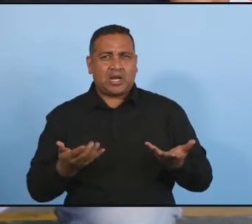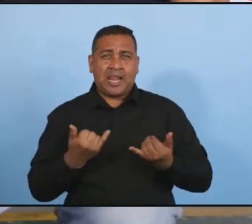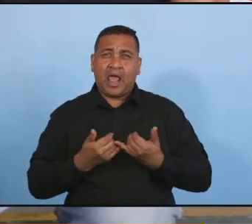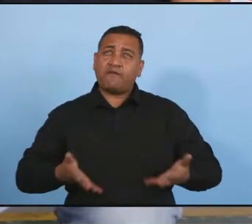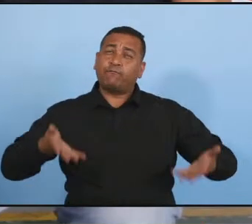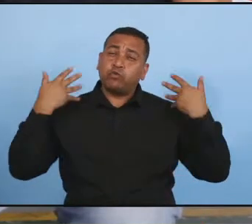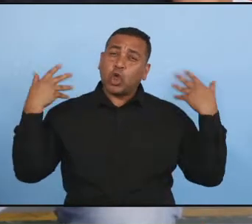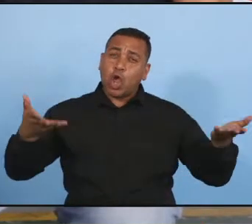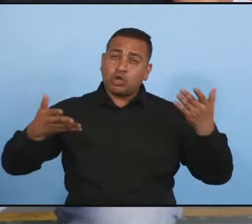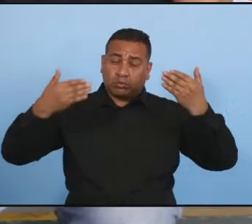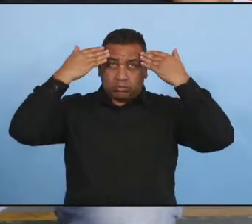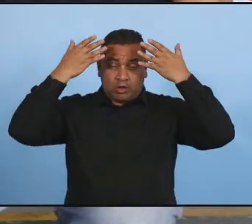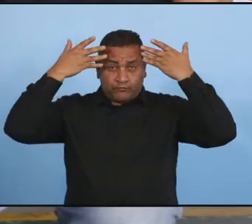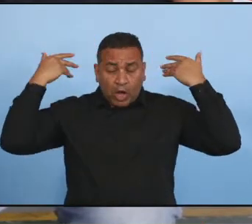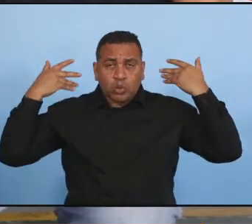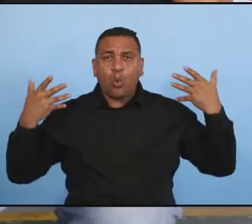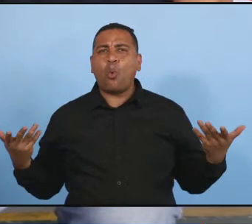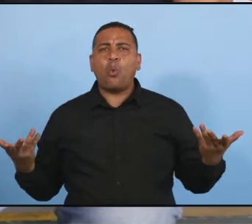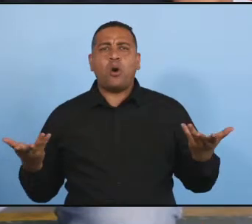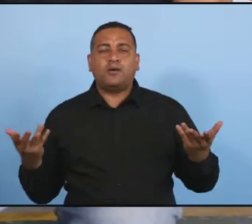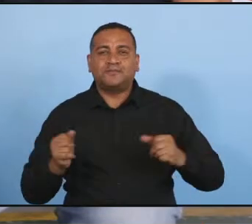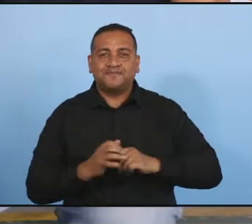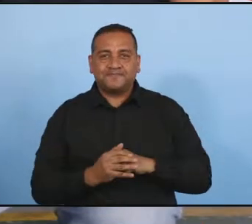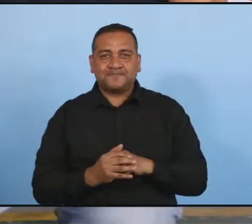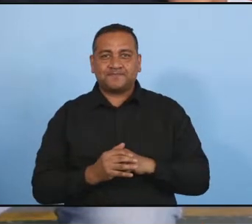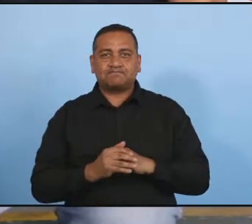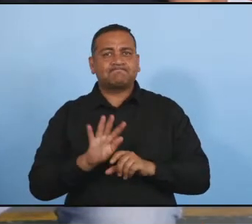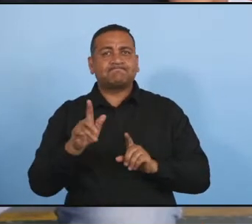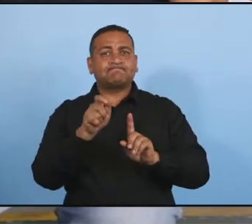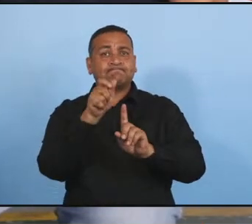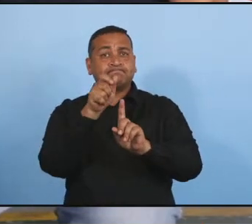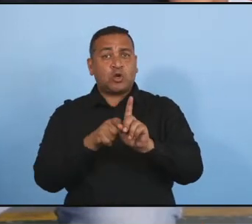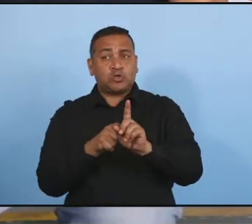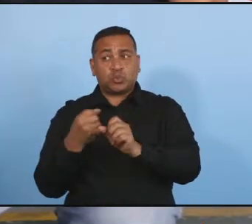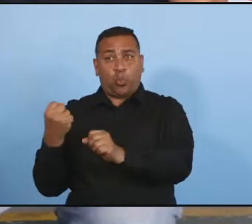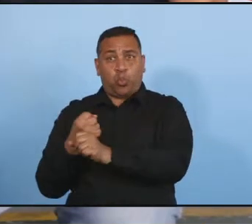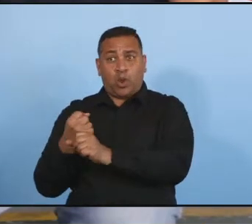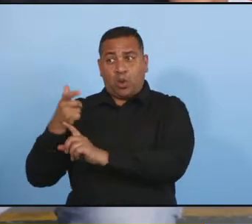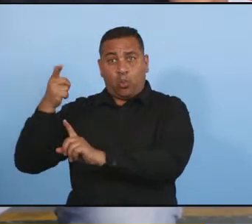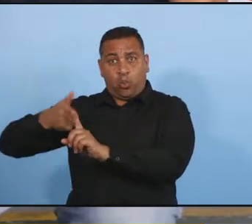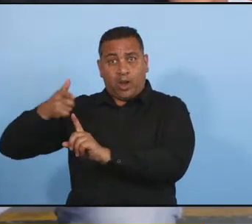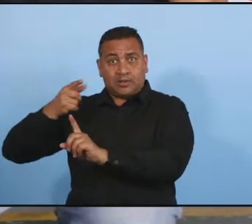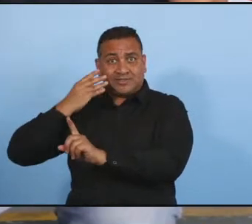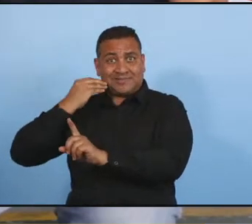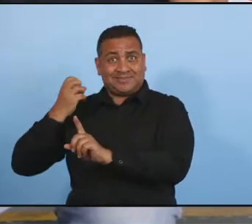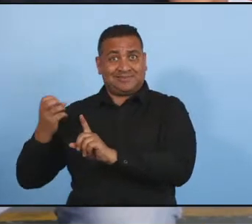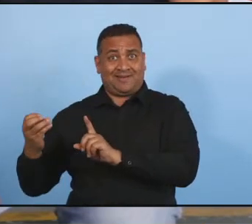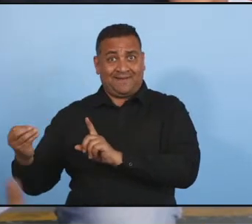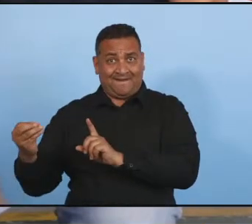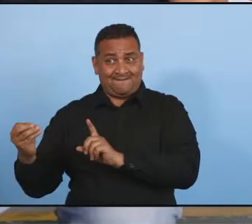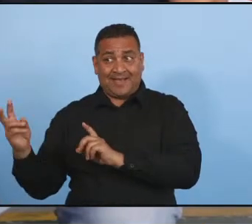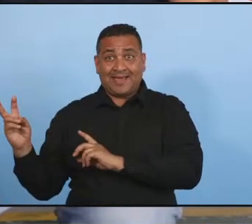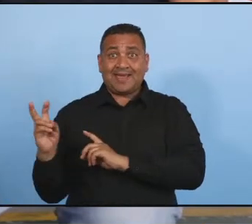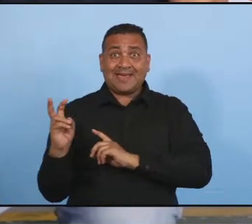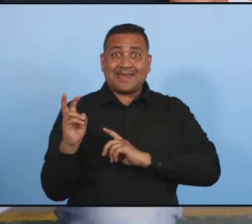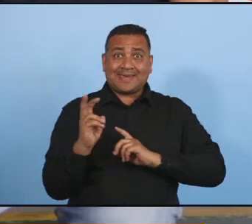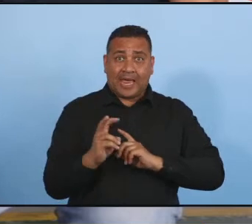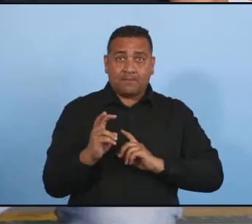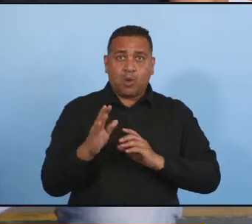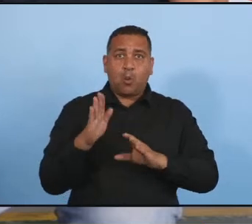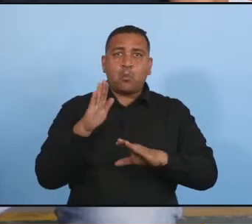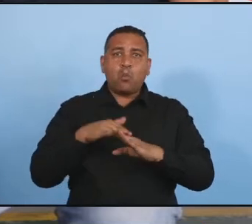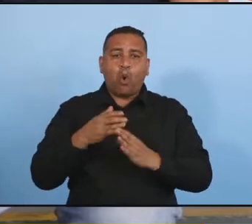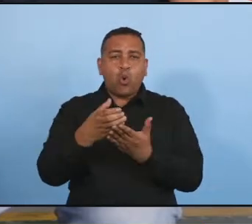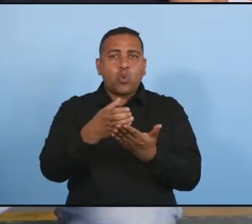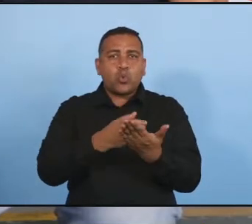that. You know, so somebody could come for a welding or brazing program or course. Sorry, just to touch up